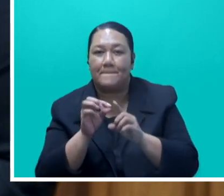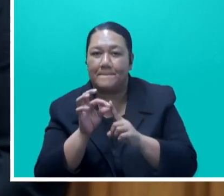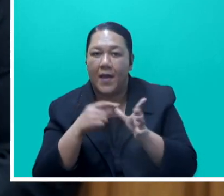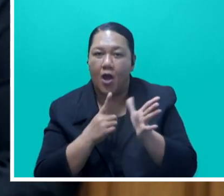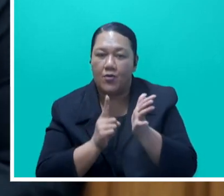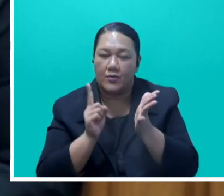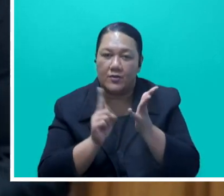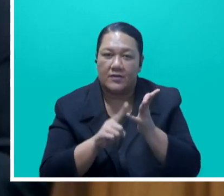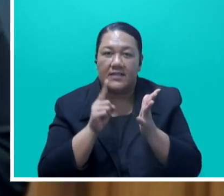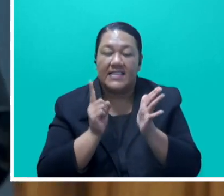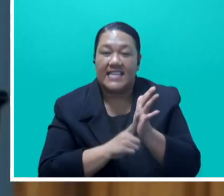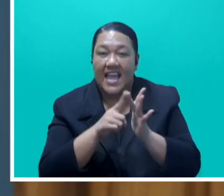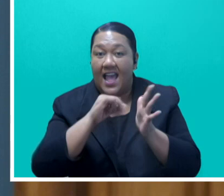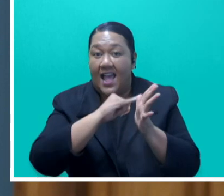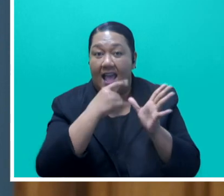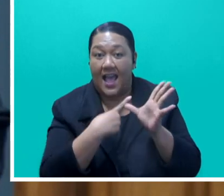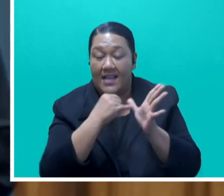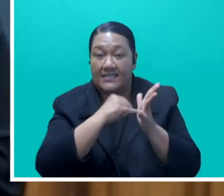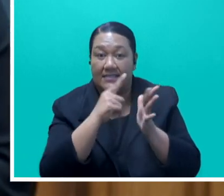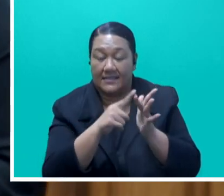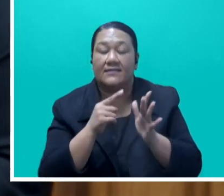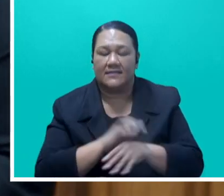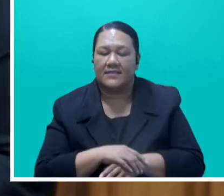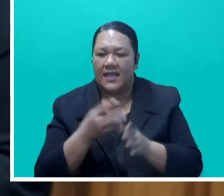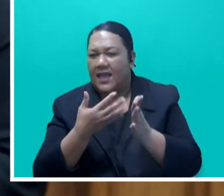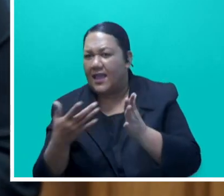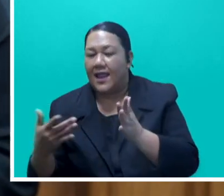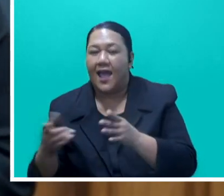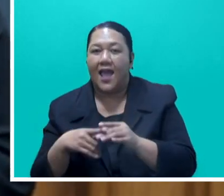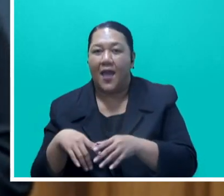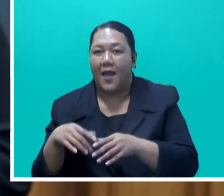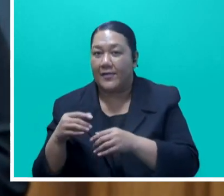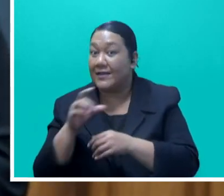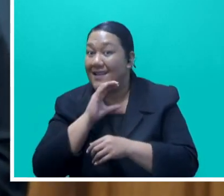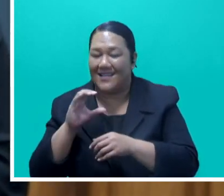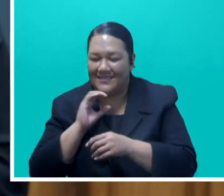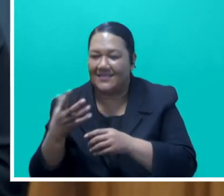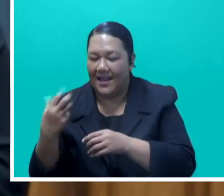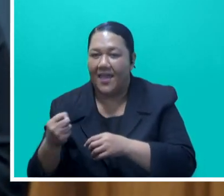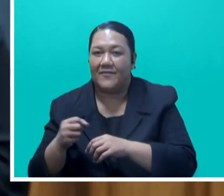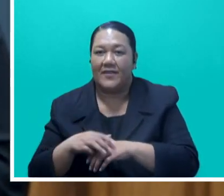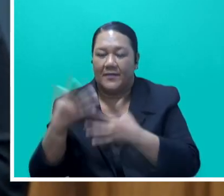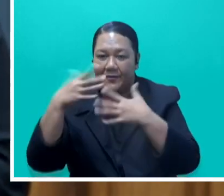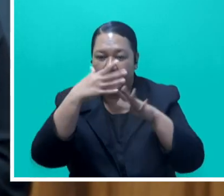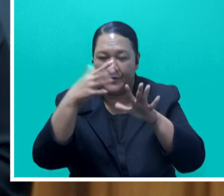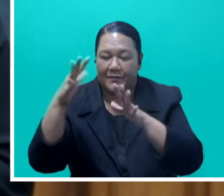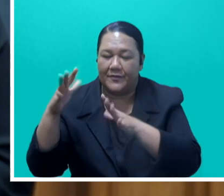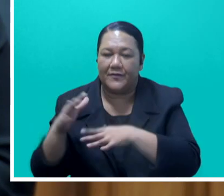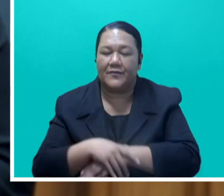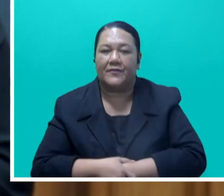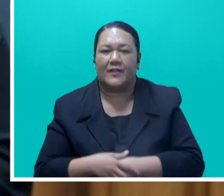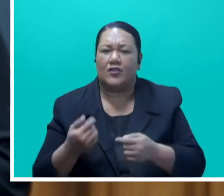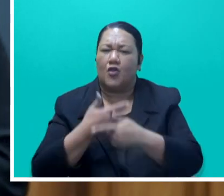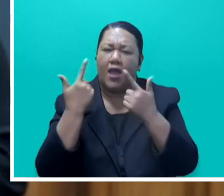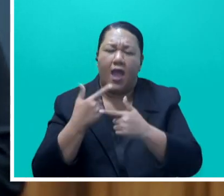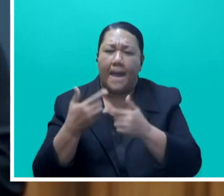Matawale Ratuchosaya Nyundamu. Mr. Speaker, sir, my outstanding campaign team deserves my greatest appreciation for their hard